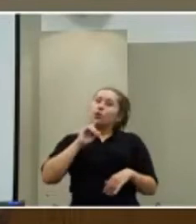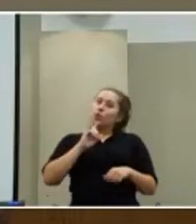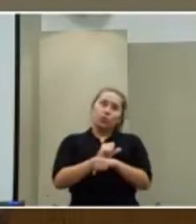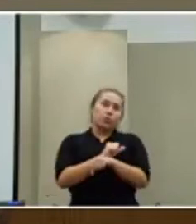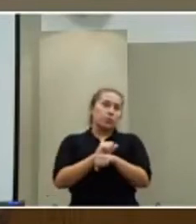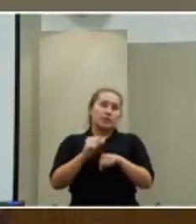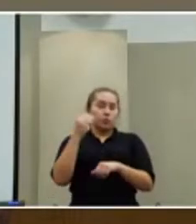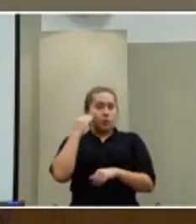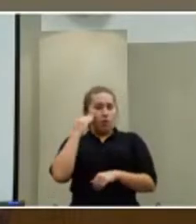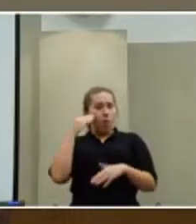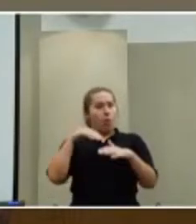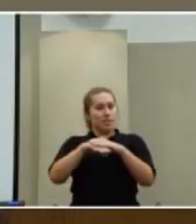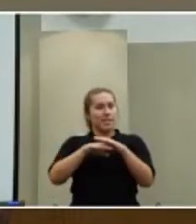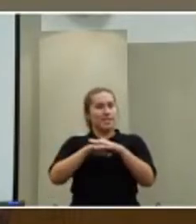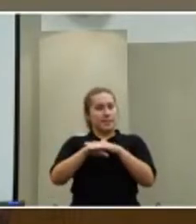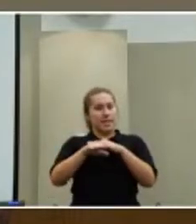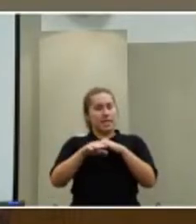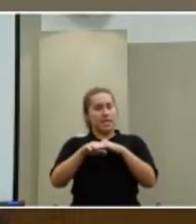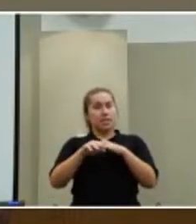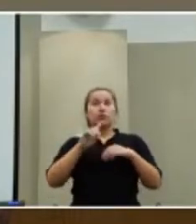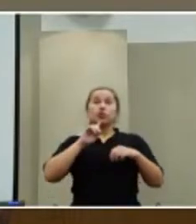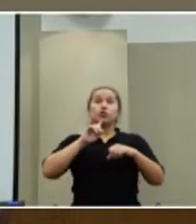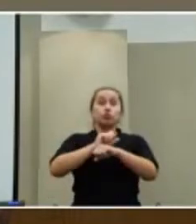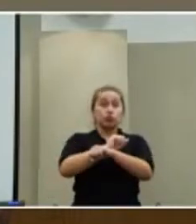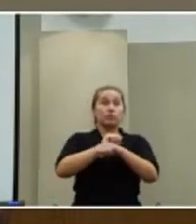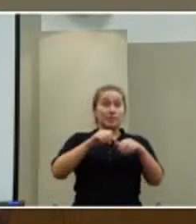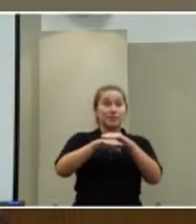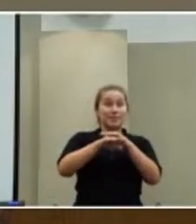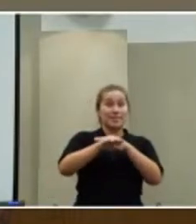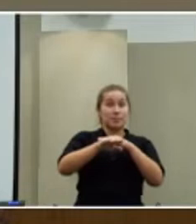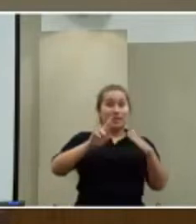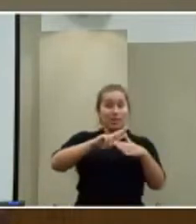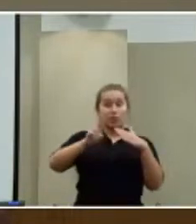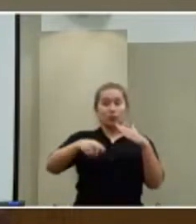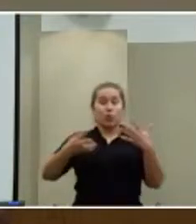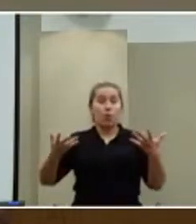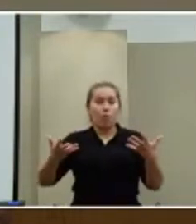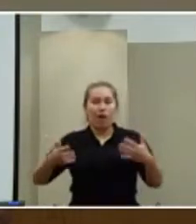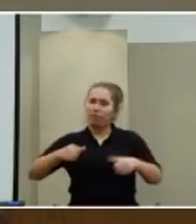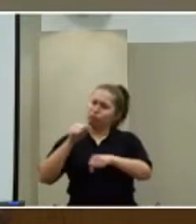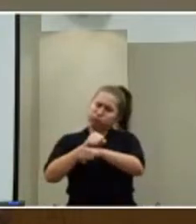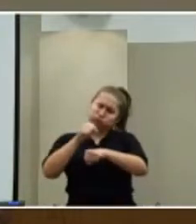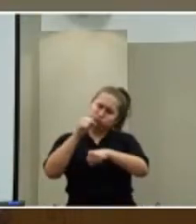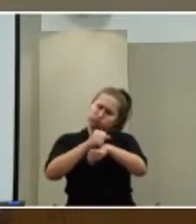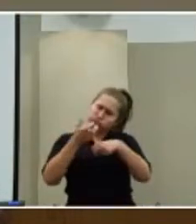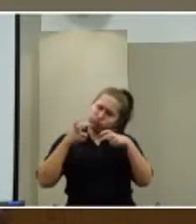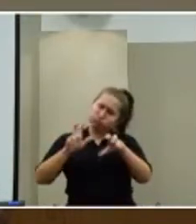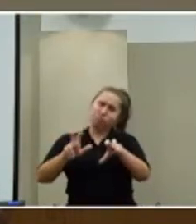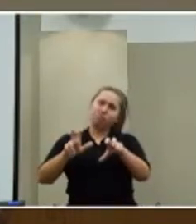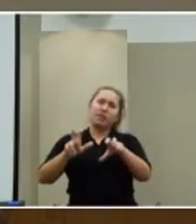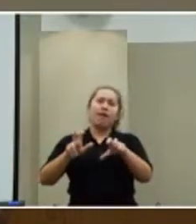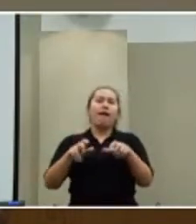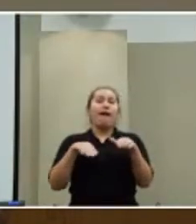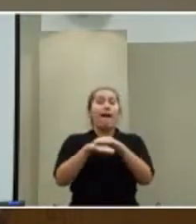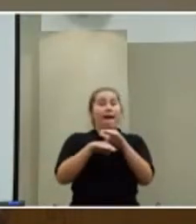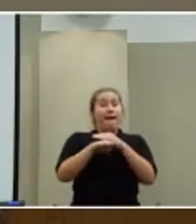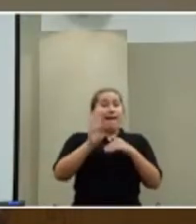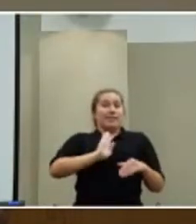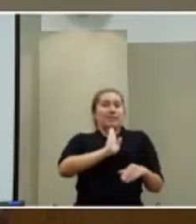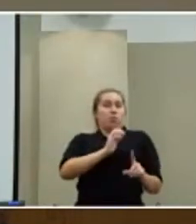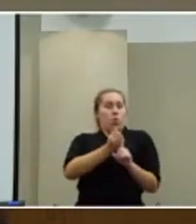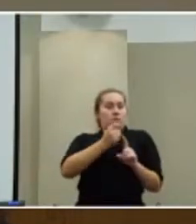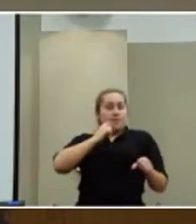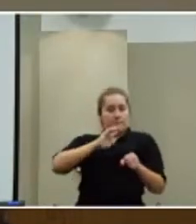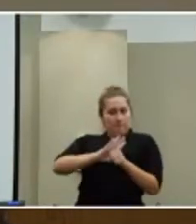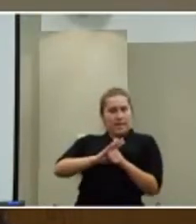know that accessibility, true accessibility, is the result of hard work, and it's the Access Board's commitment